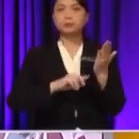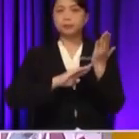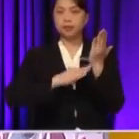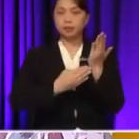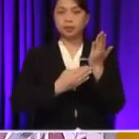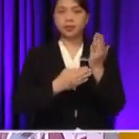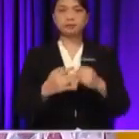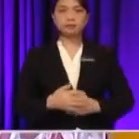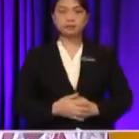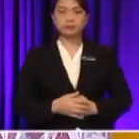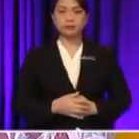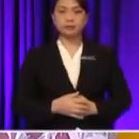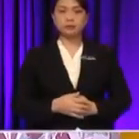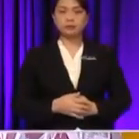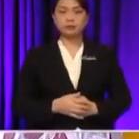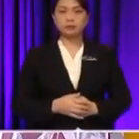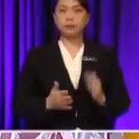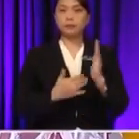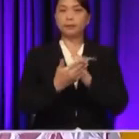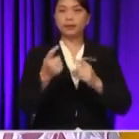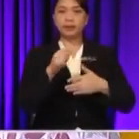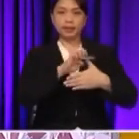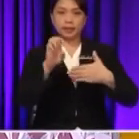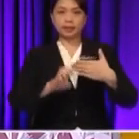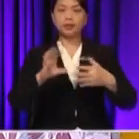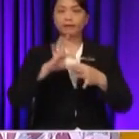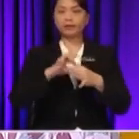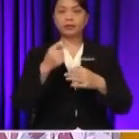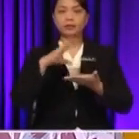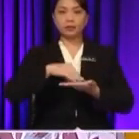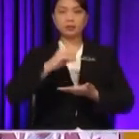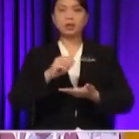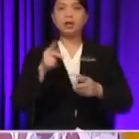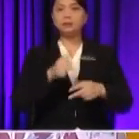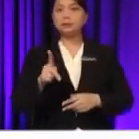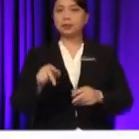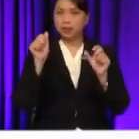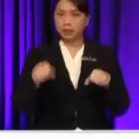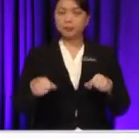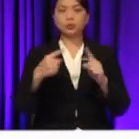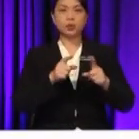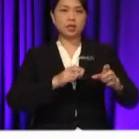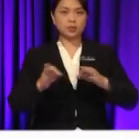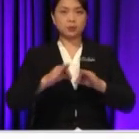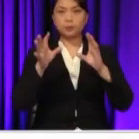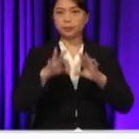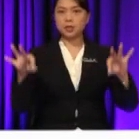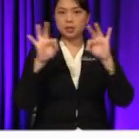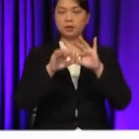to talk about the learning objective. By the end of the lesson, our pupils will be able to explain the main points for and